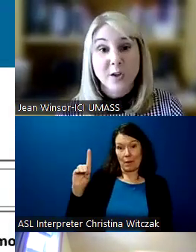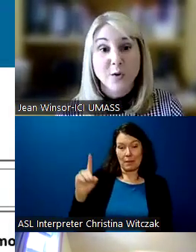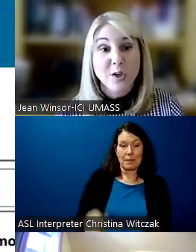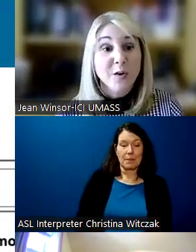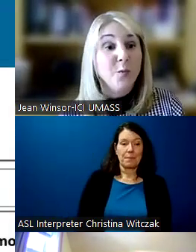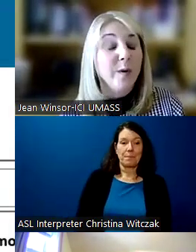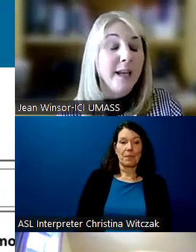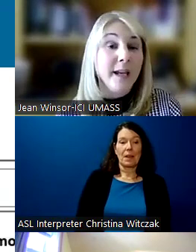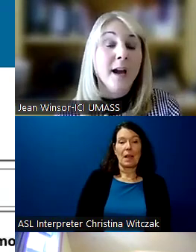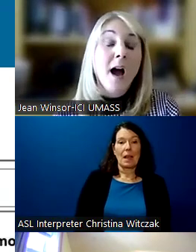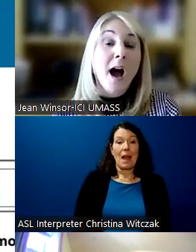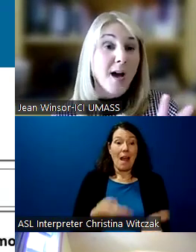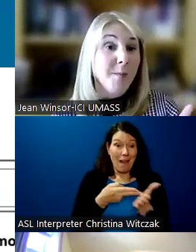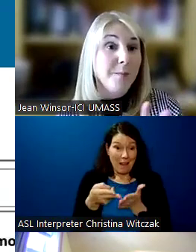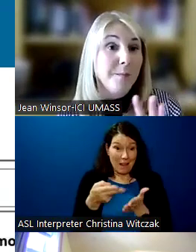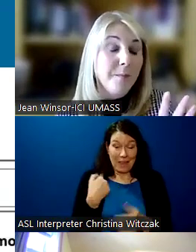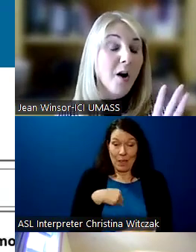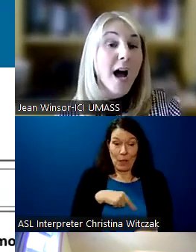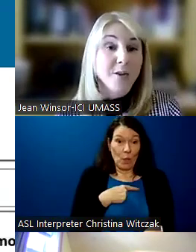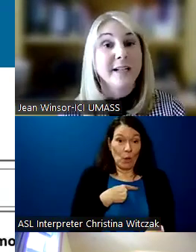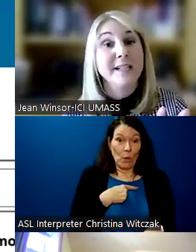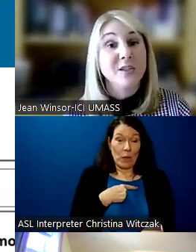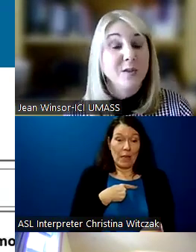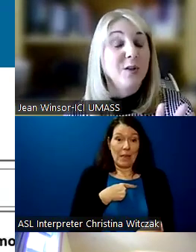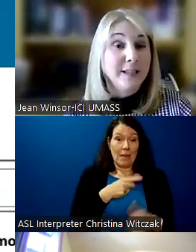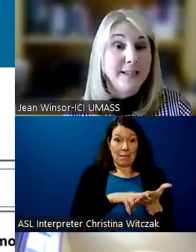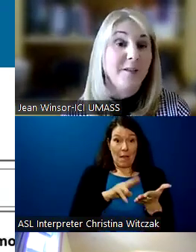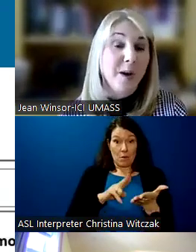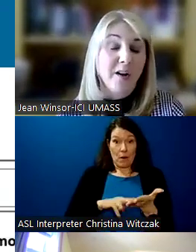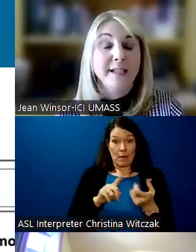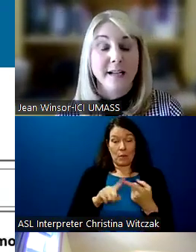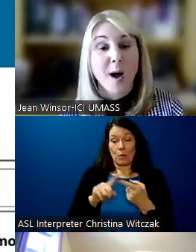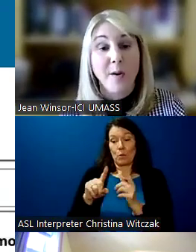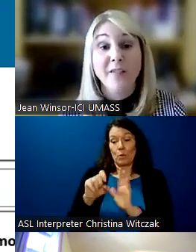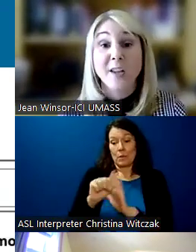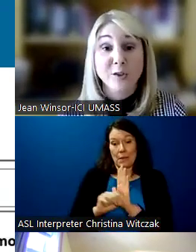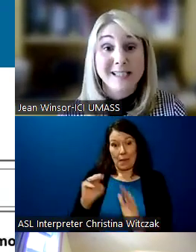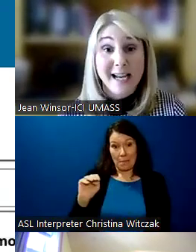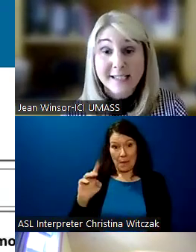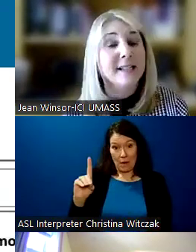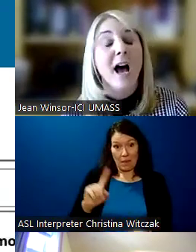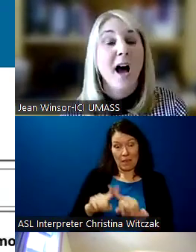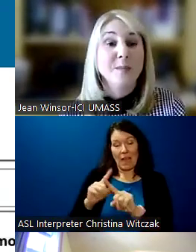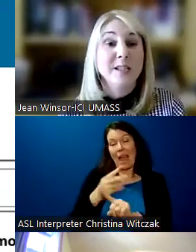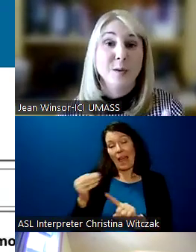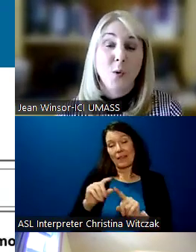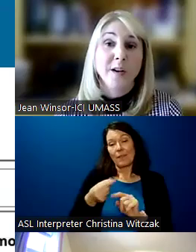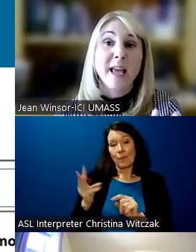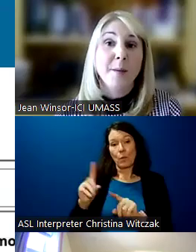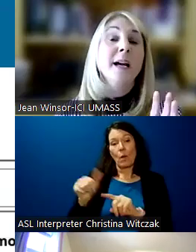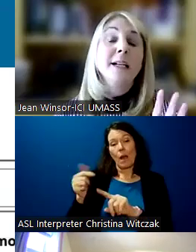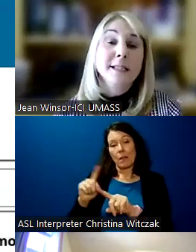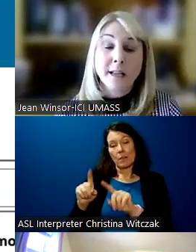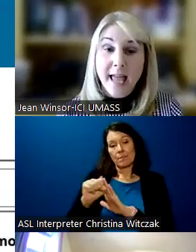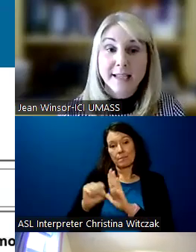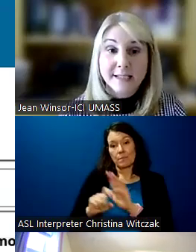Full disclosure, we are contracted to the state of Maryland and a couple of other states to support